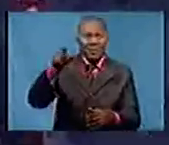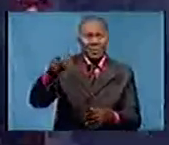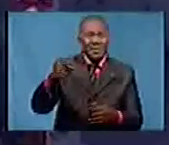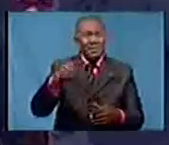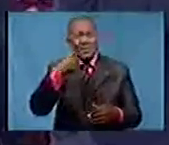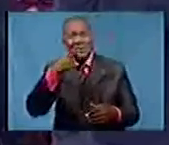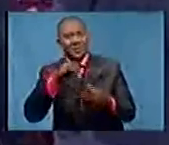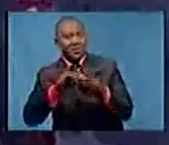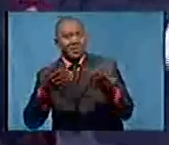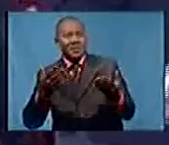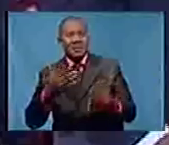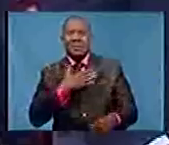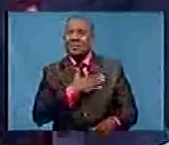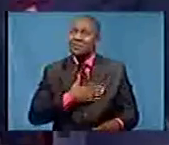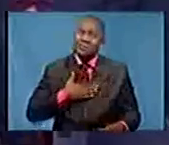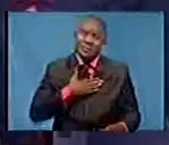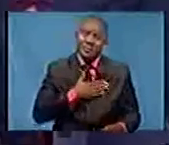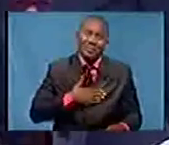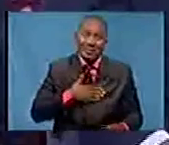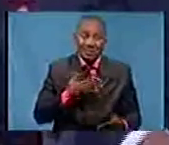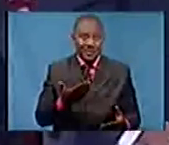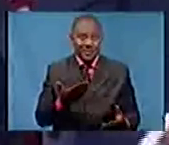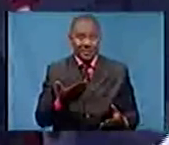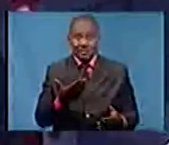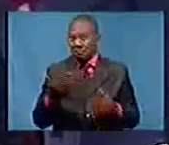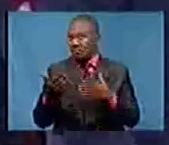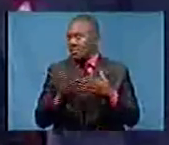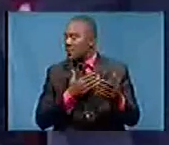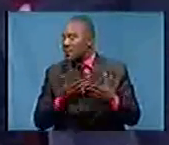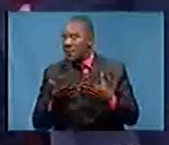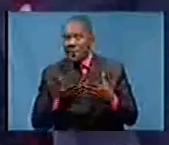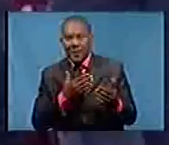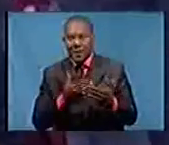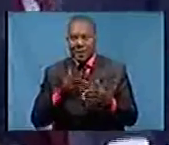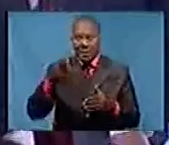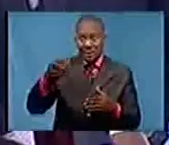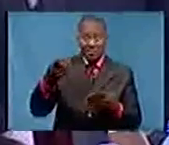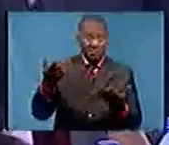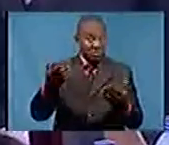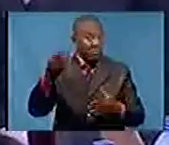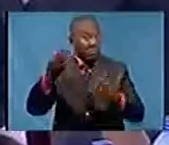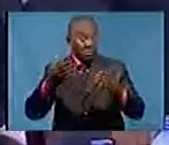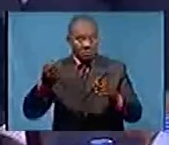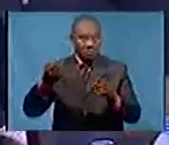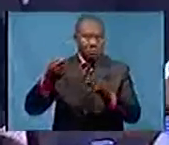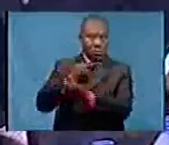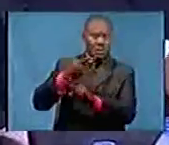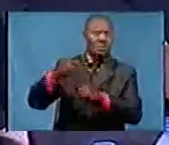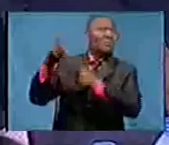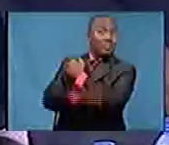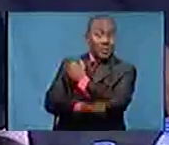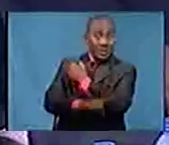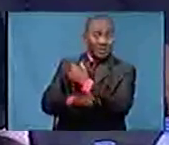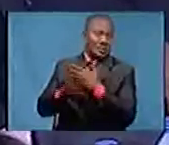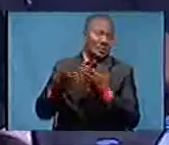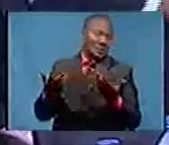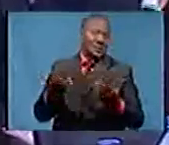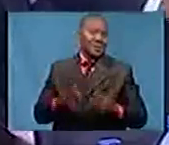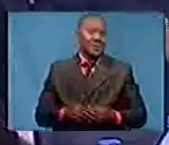to seek to purge whatever contempt that you might have found yourself in. My Lord